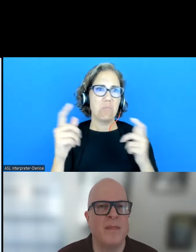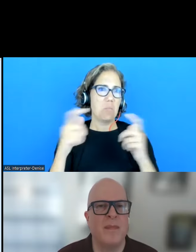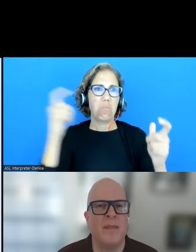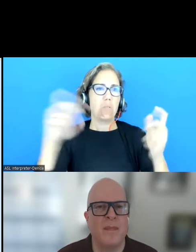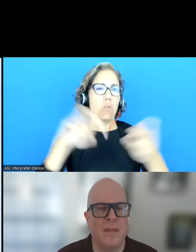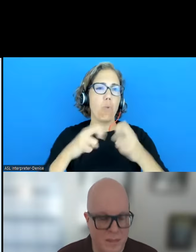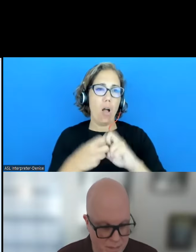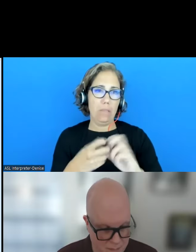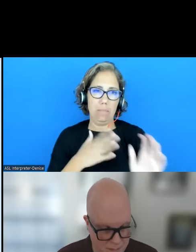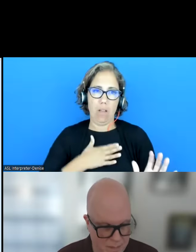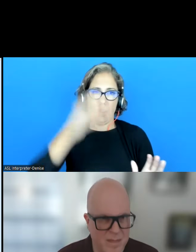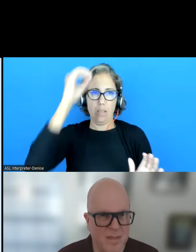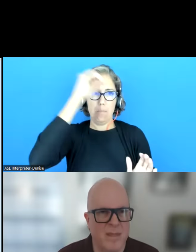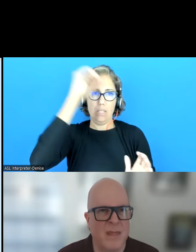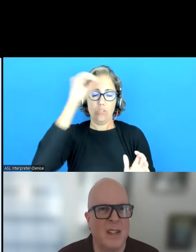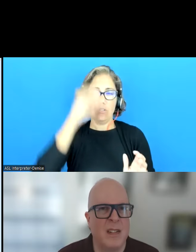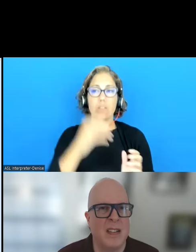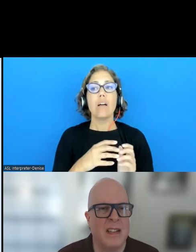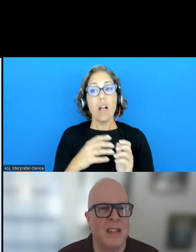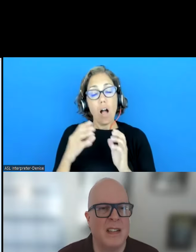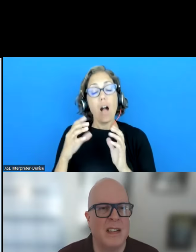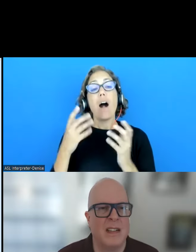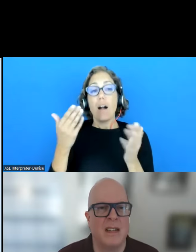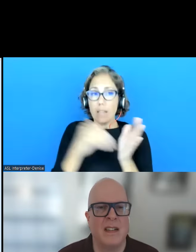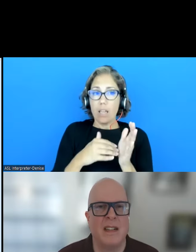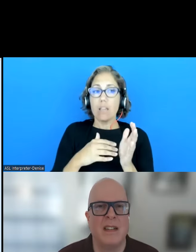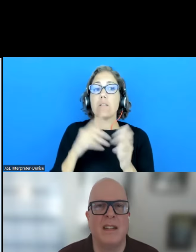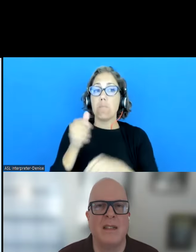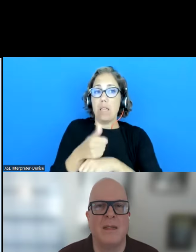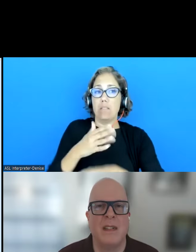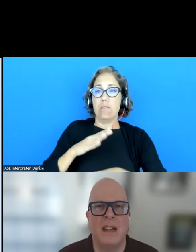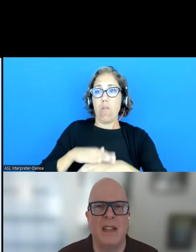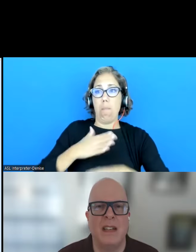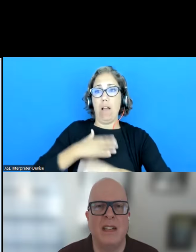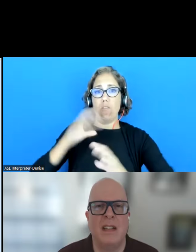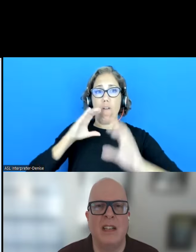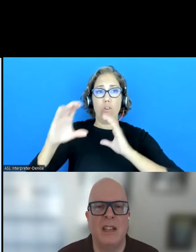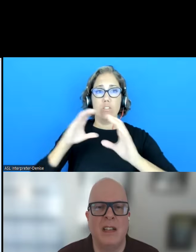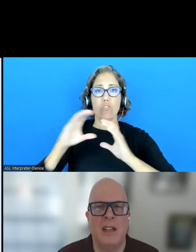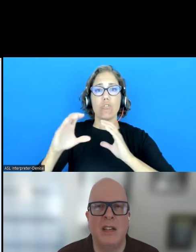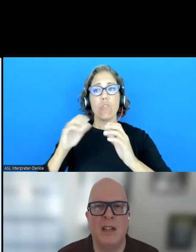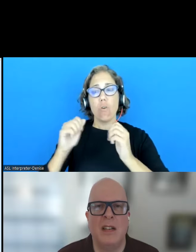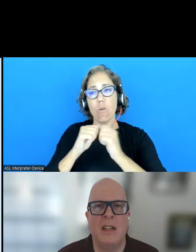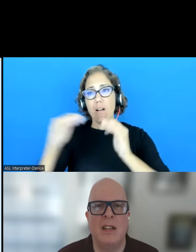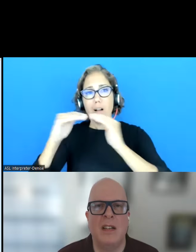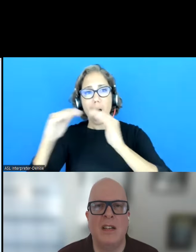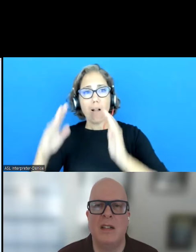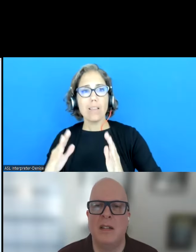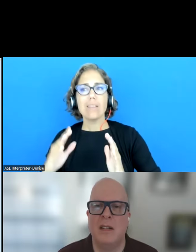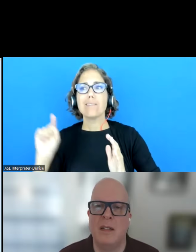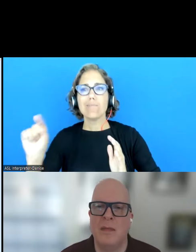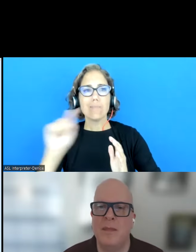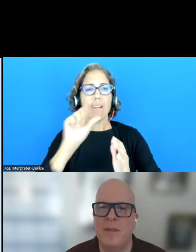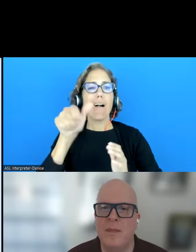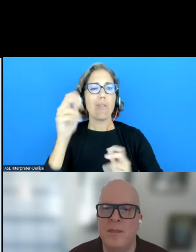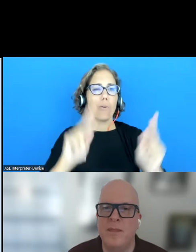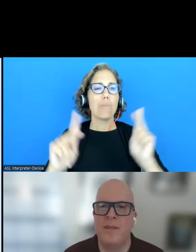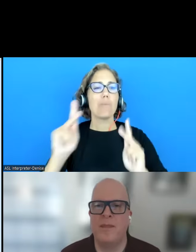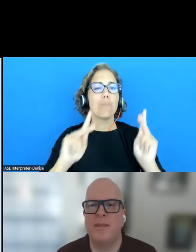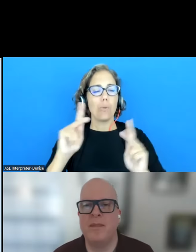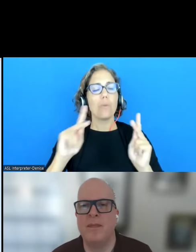is based on conversations, of course, I had with our colleague and other people that are part of the